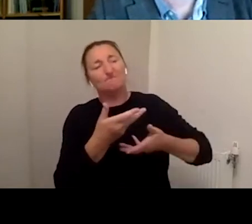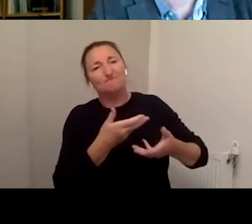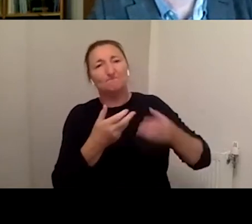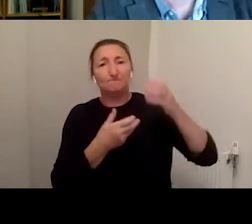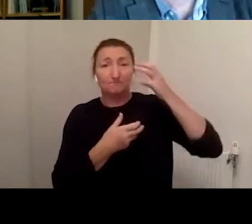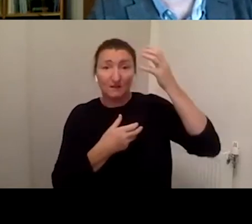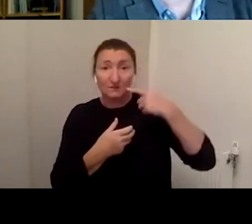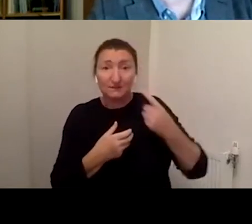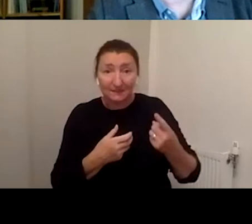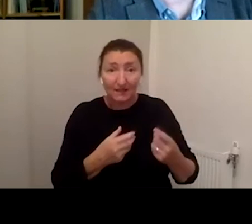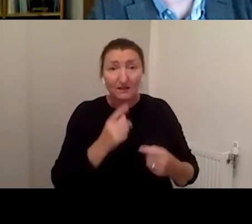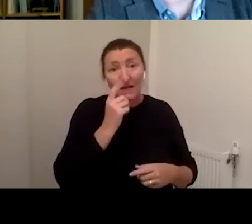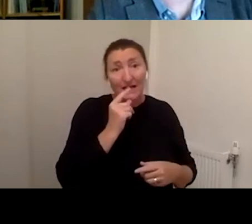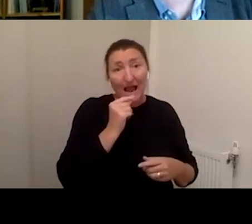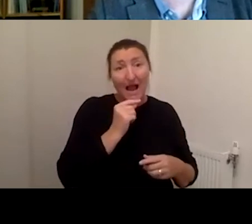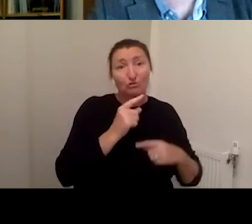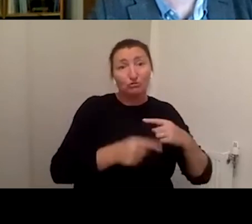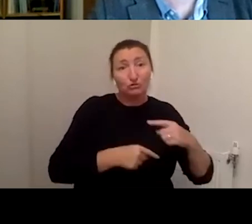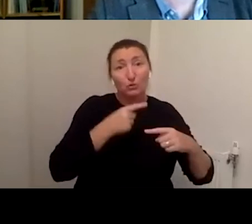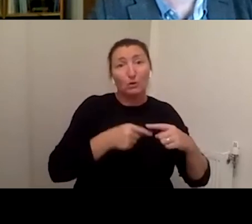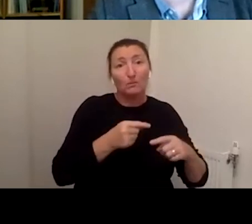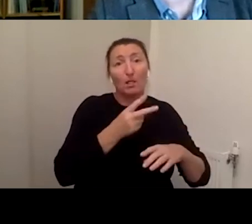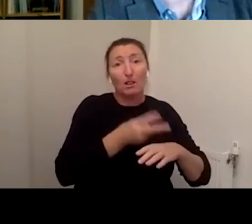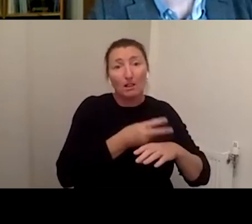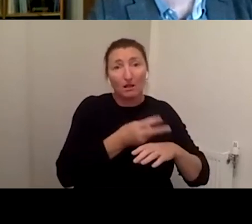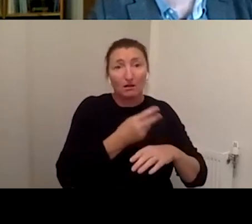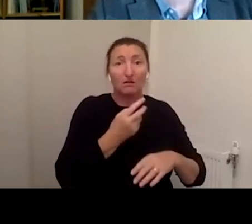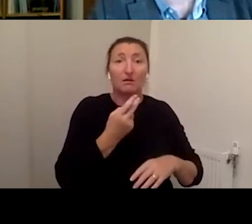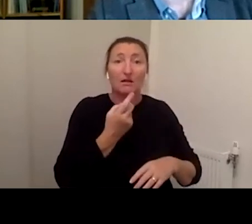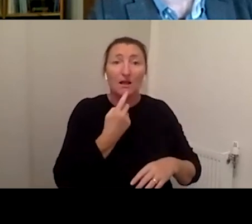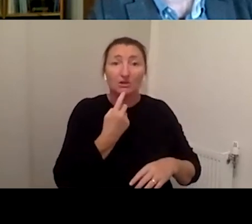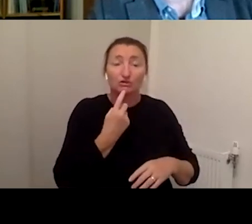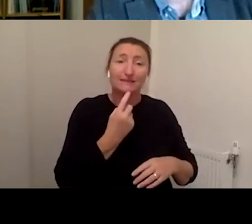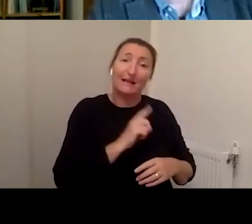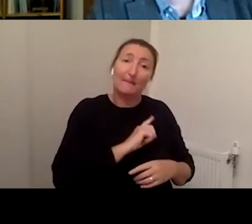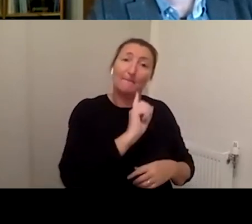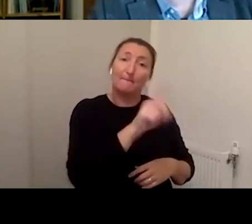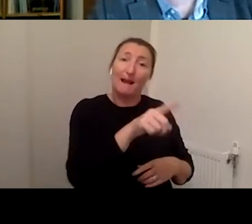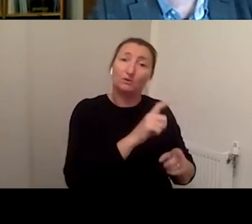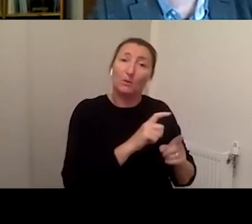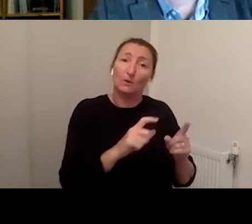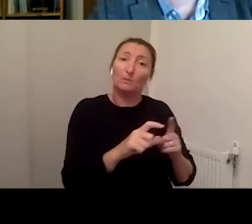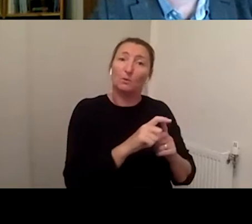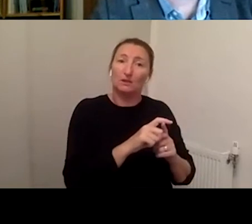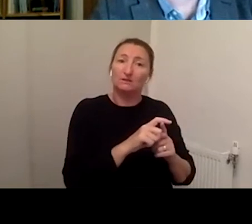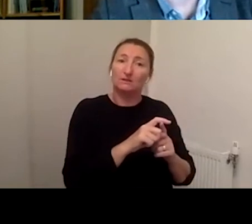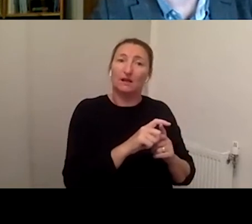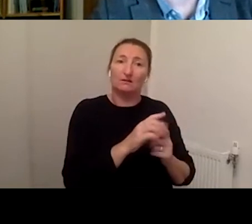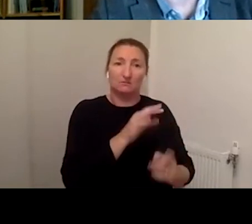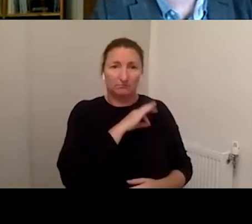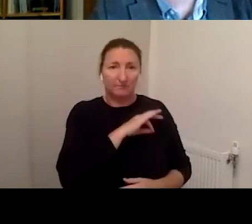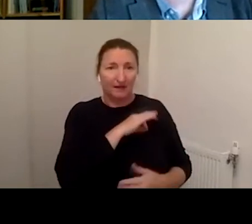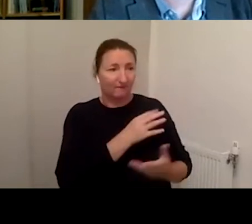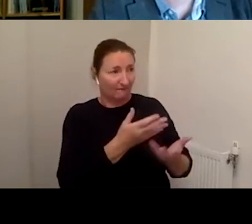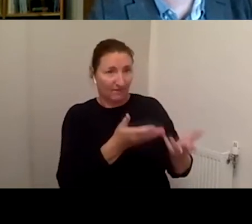renewable electricity support scheme, we'd like to give 1% of this pot to community. Right, and so the communities could find a